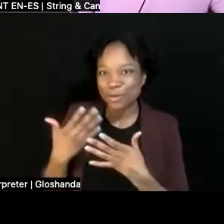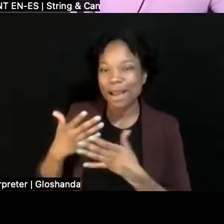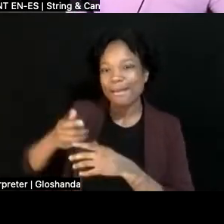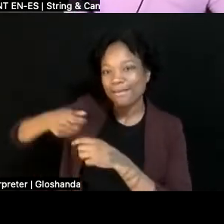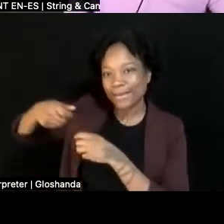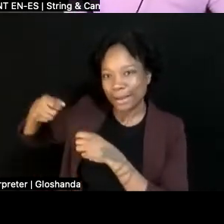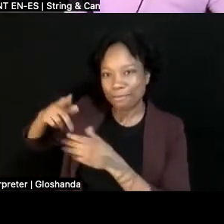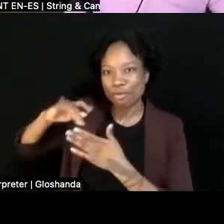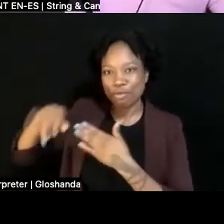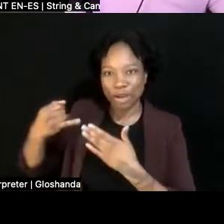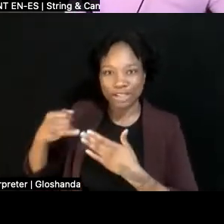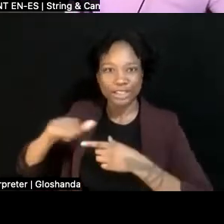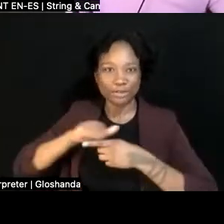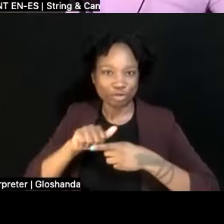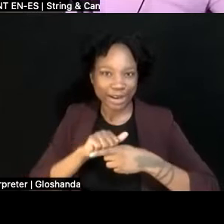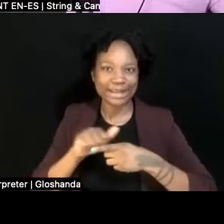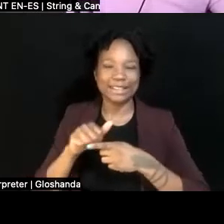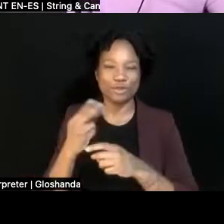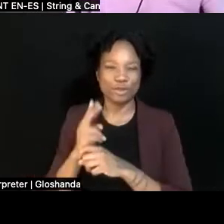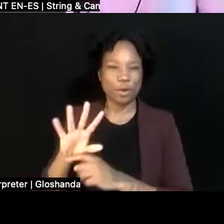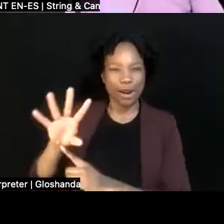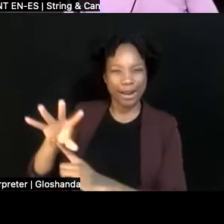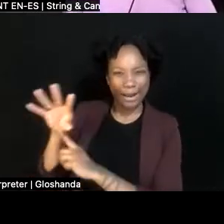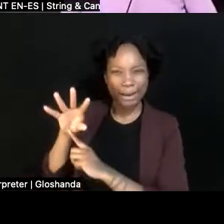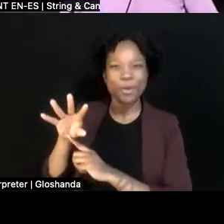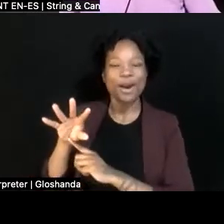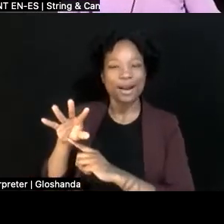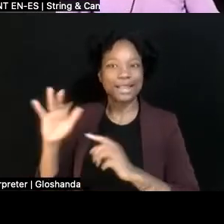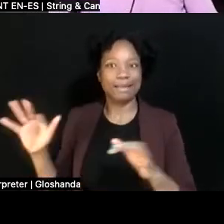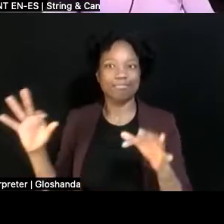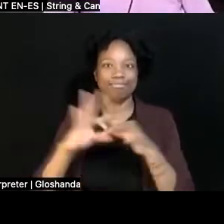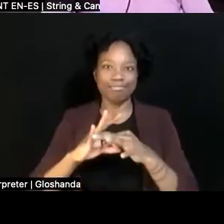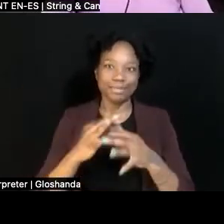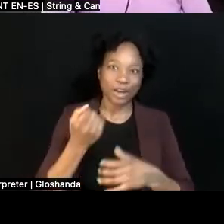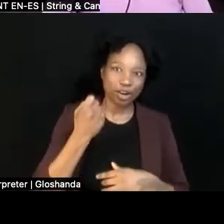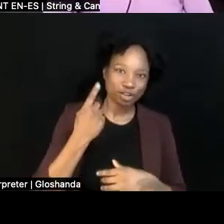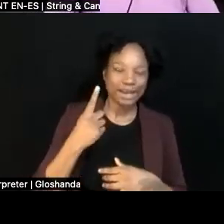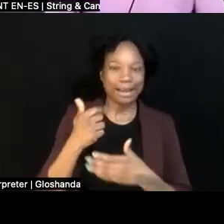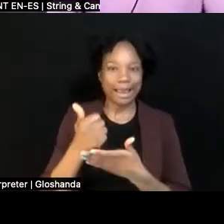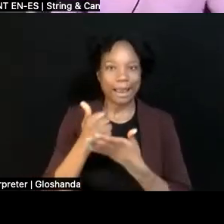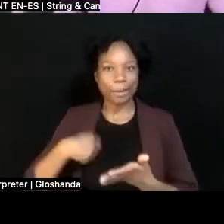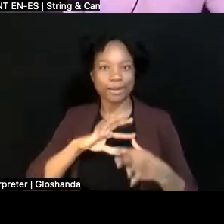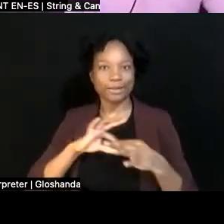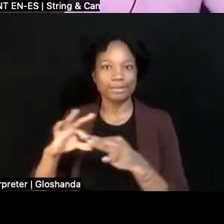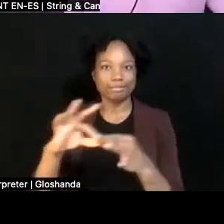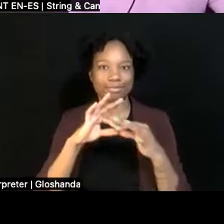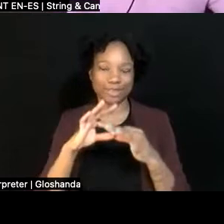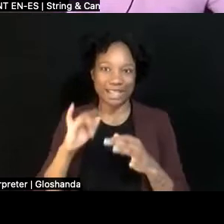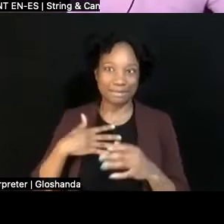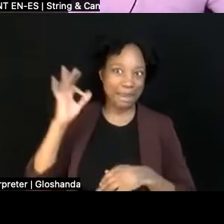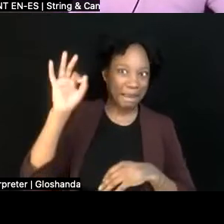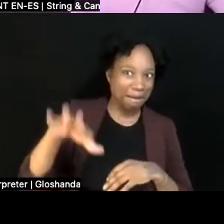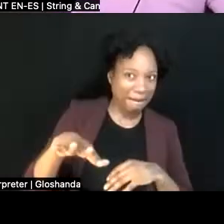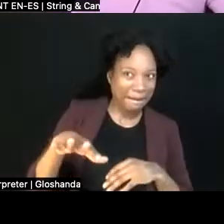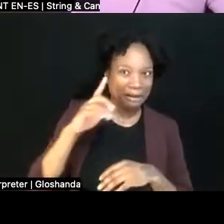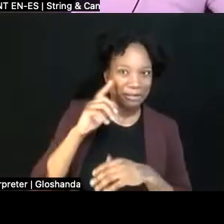So that's my teaser. I'll let Laura interpret, and then Graciela, welcome. Me siento muy conmovida